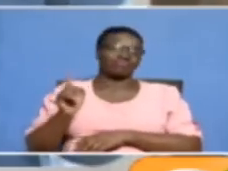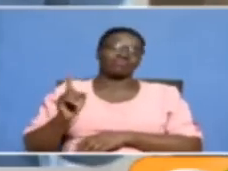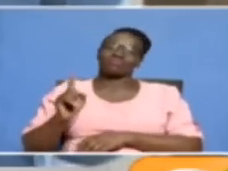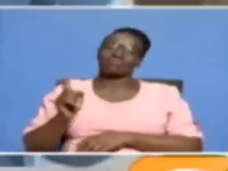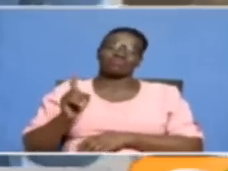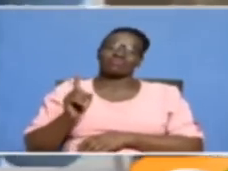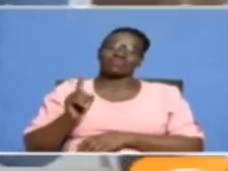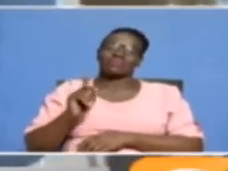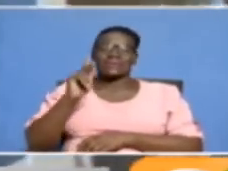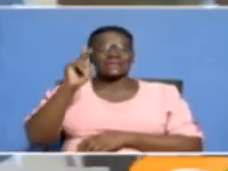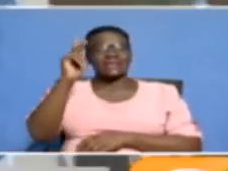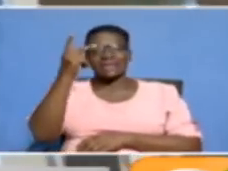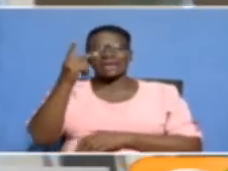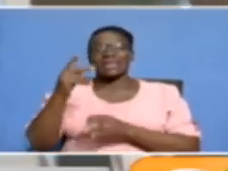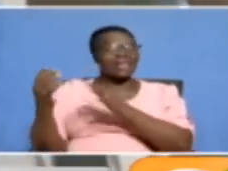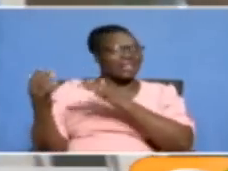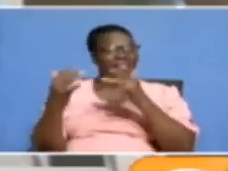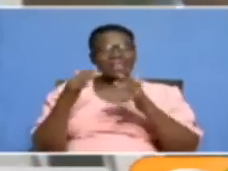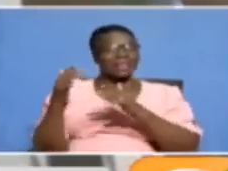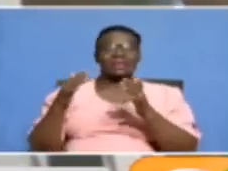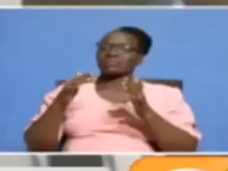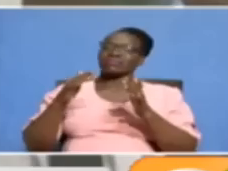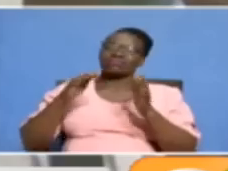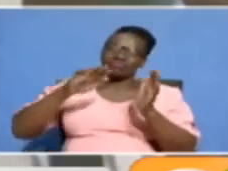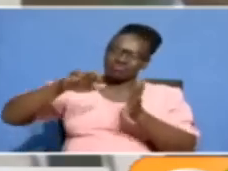Hapana, hiyo Kenya iliisha. Kenya ya vitisho.